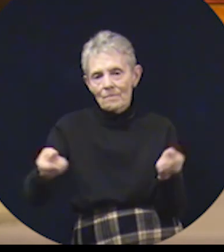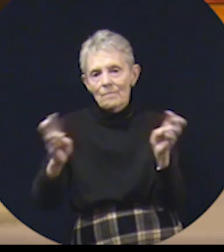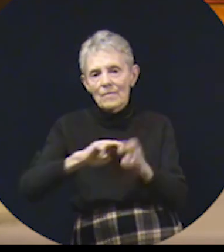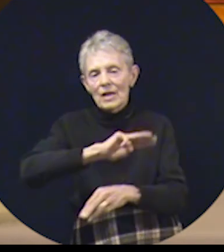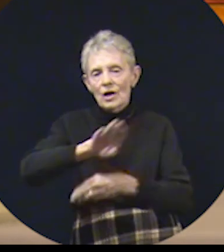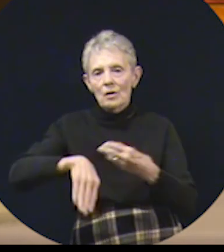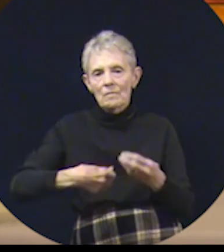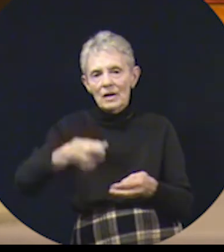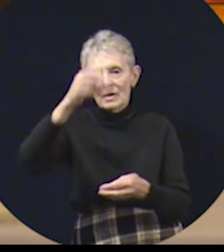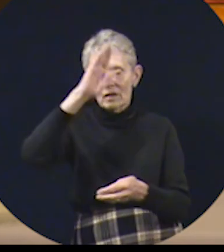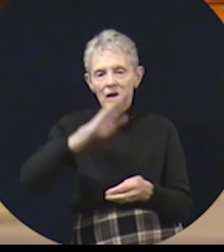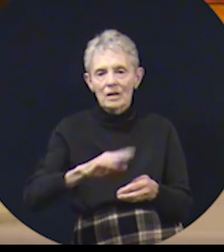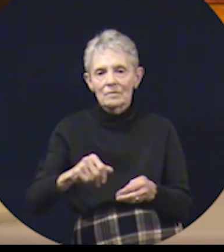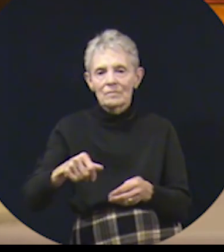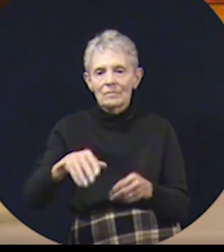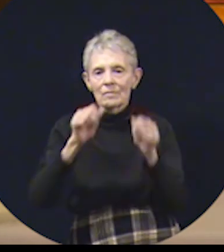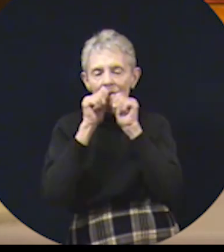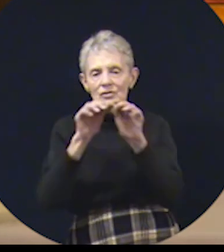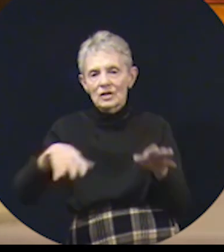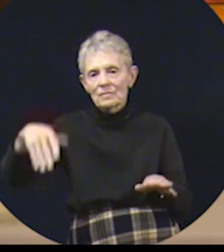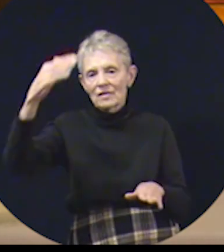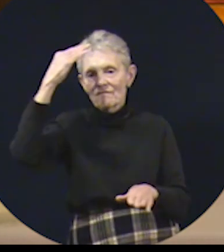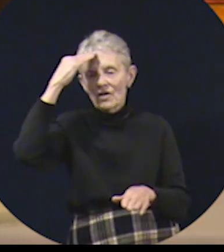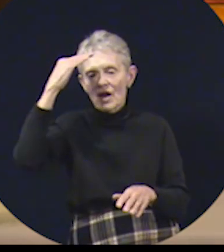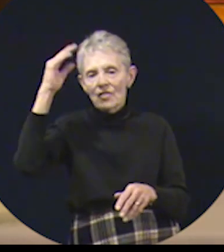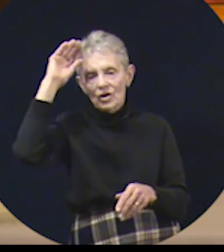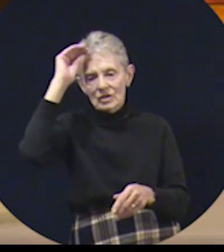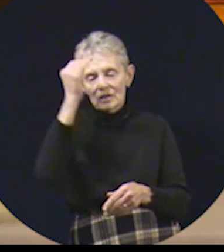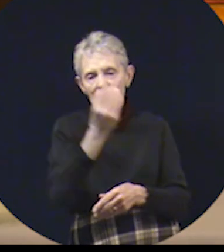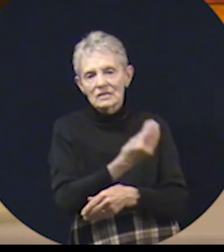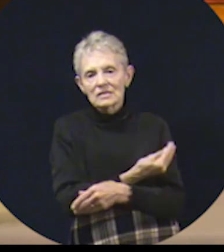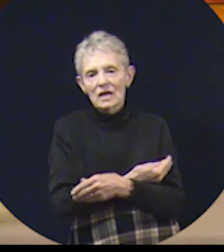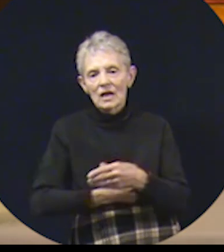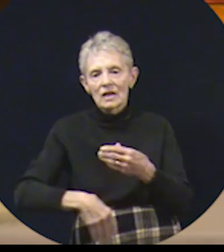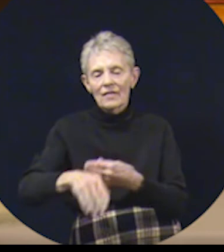Holy Spirit. Amen. Our celebration is ended.